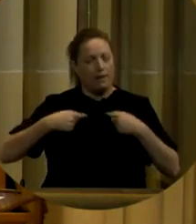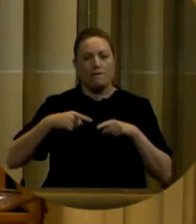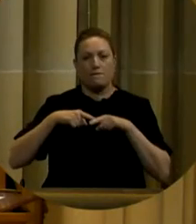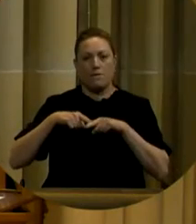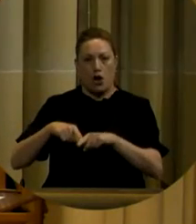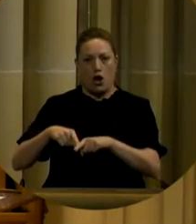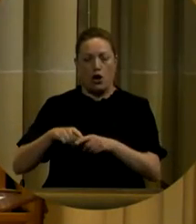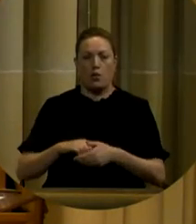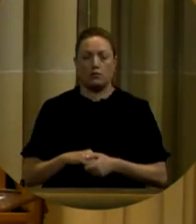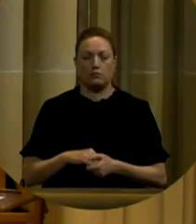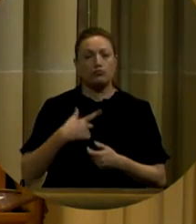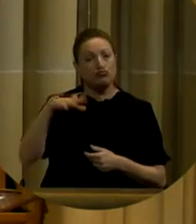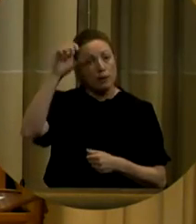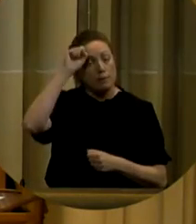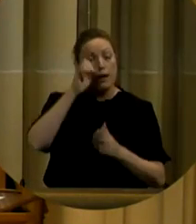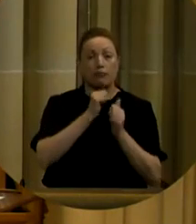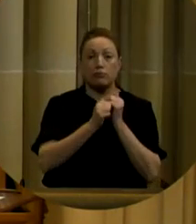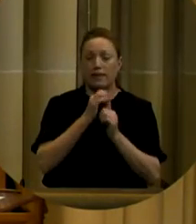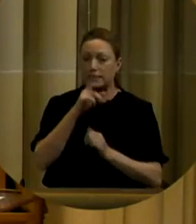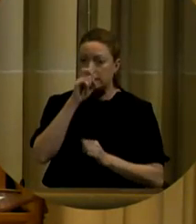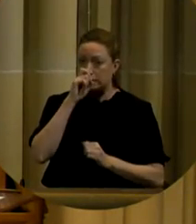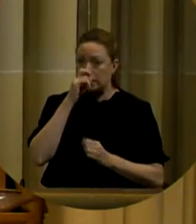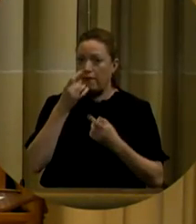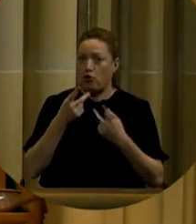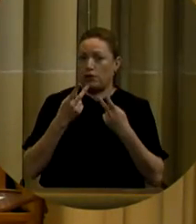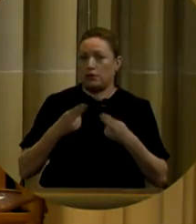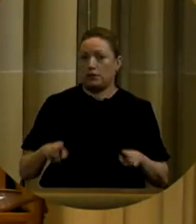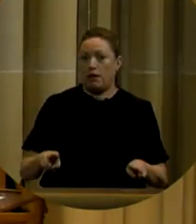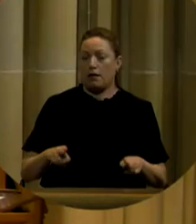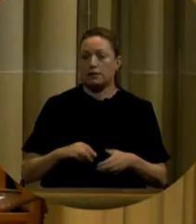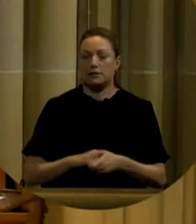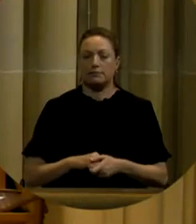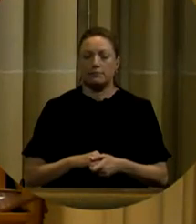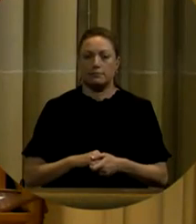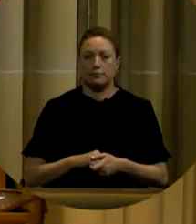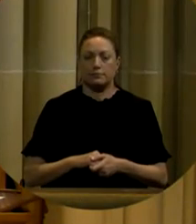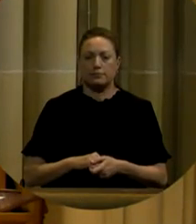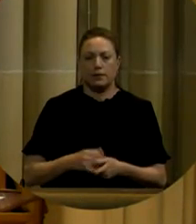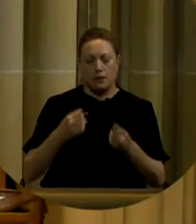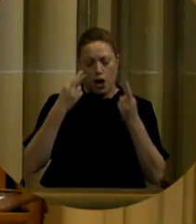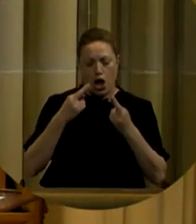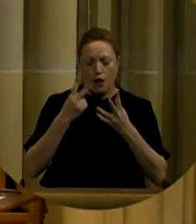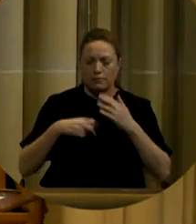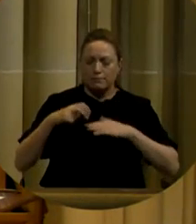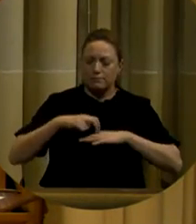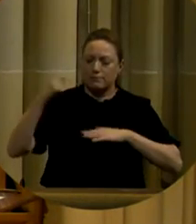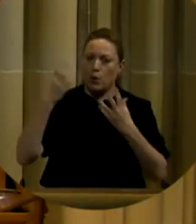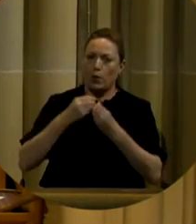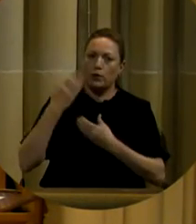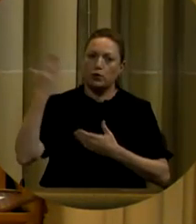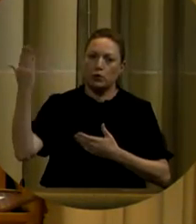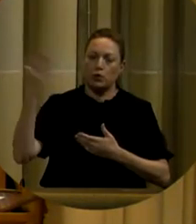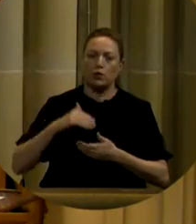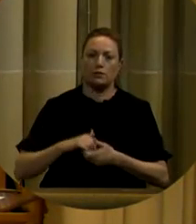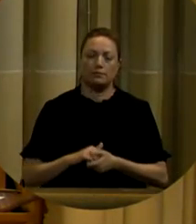Remember our brothers and sisters who have fallen asleep in the peace of your Christ, and all the dead whose faith in you